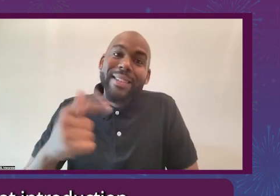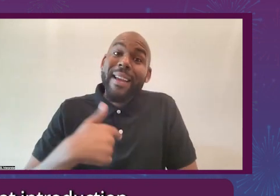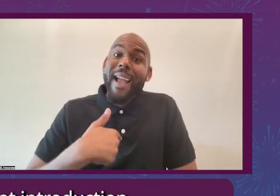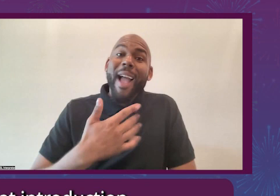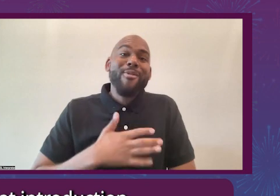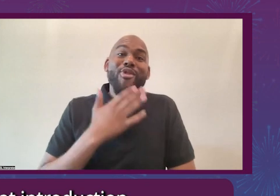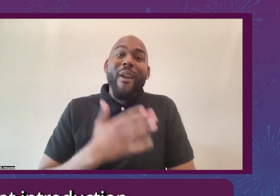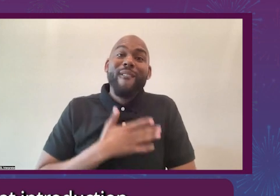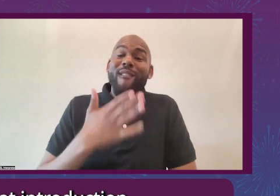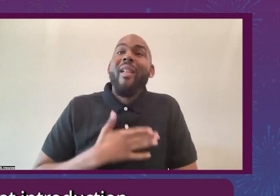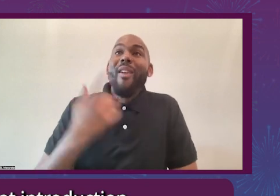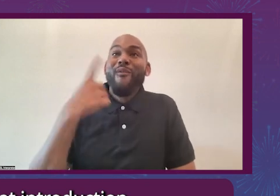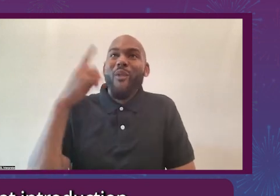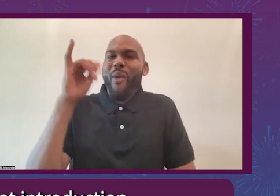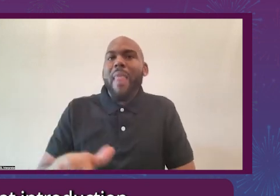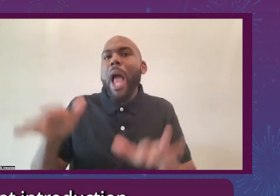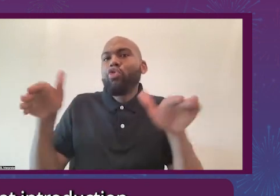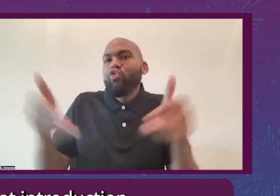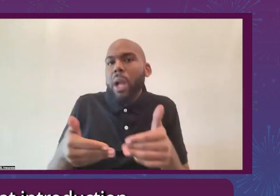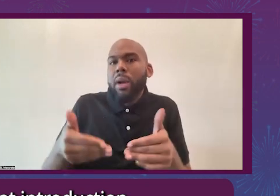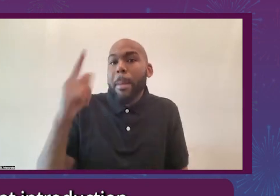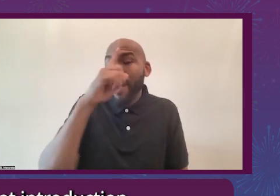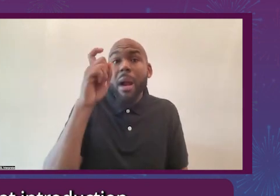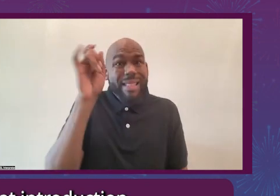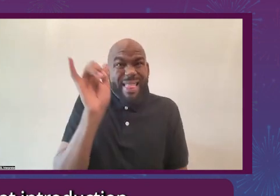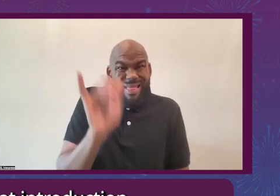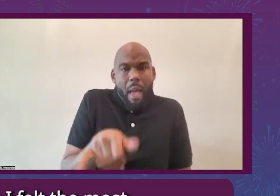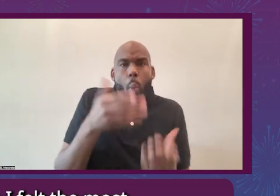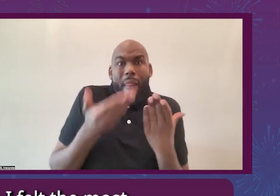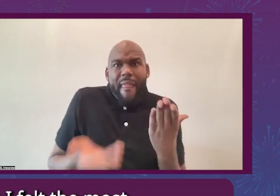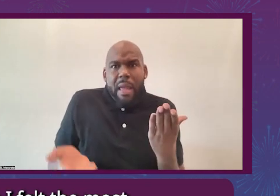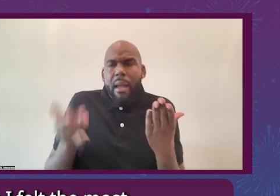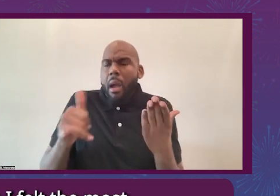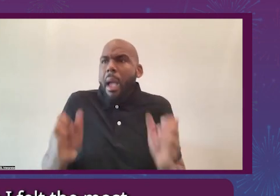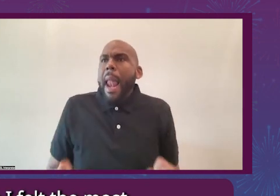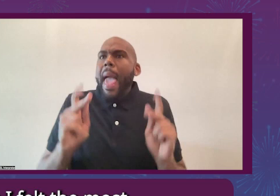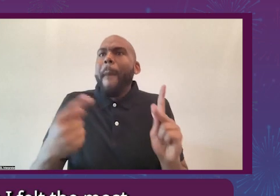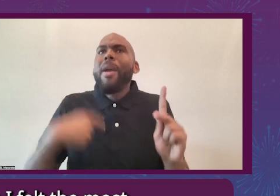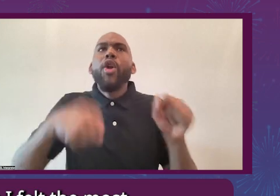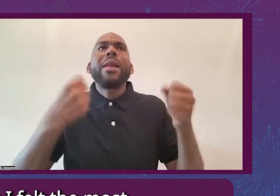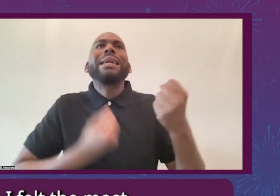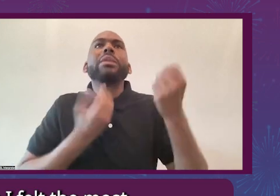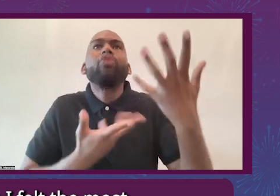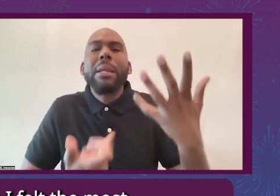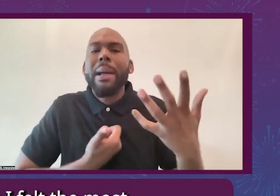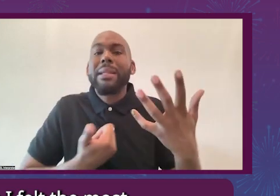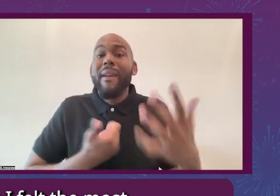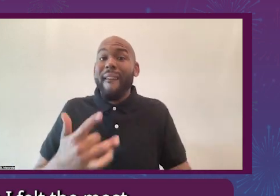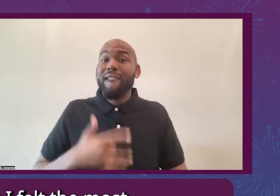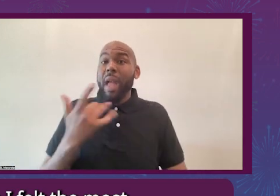grateful for that introduction because it was the thing that allowed me to express myself, and it was where I felt the most